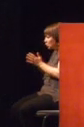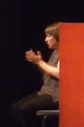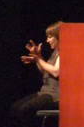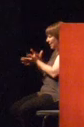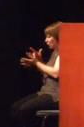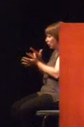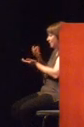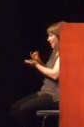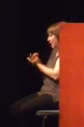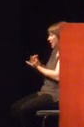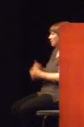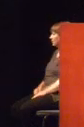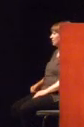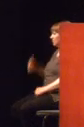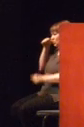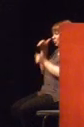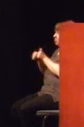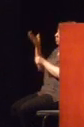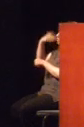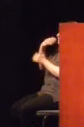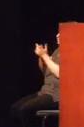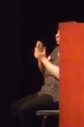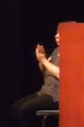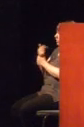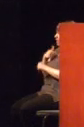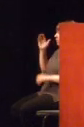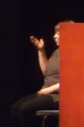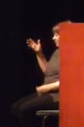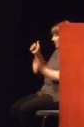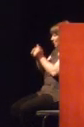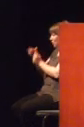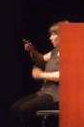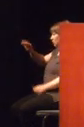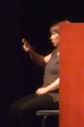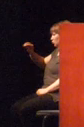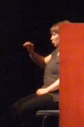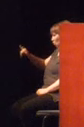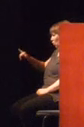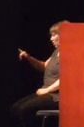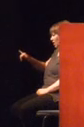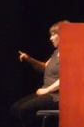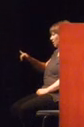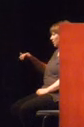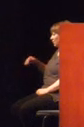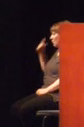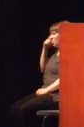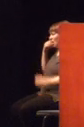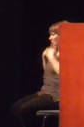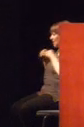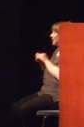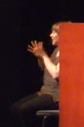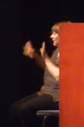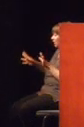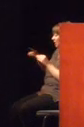may recall in the spring, Dan Troy and I presented, and there were still a lot of unknowns. And as the spring went on, we thought we had some clarity,